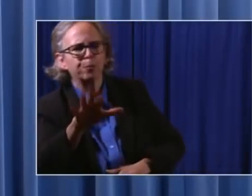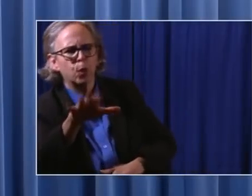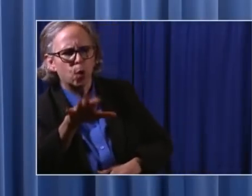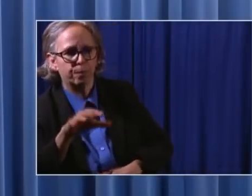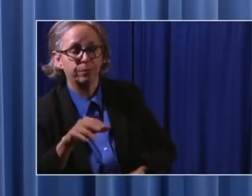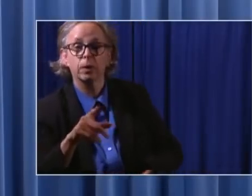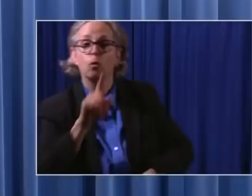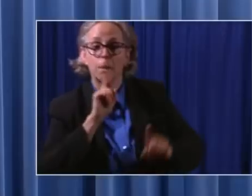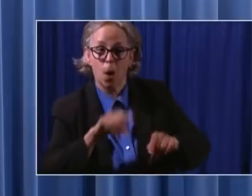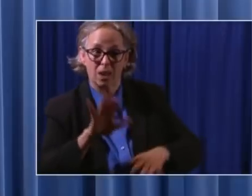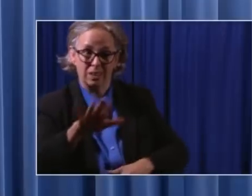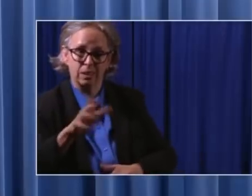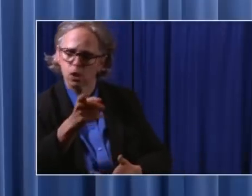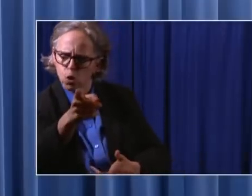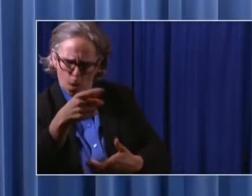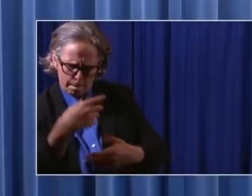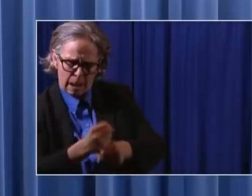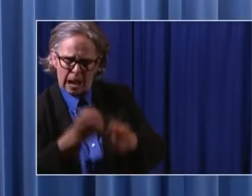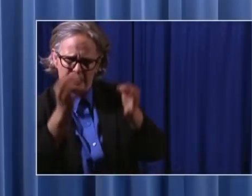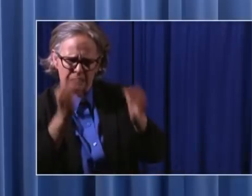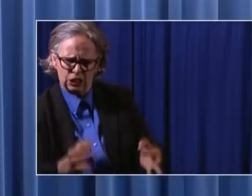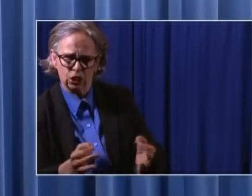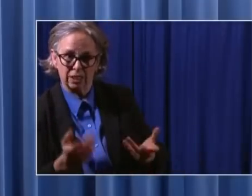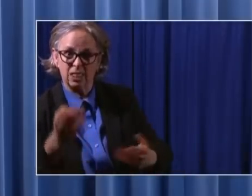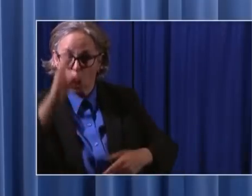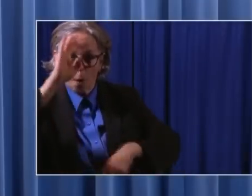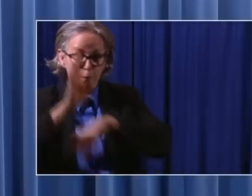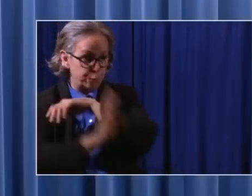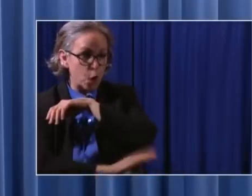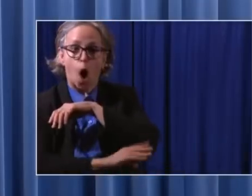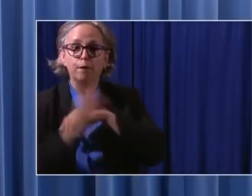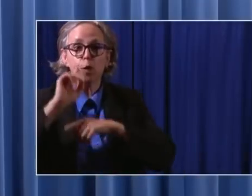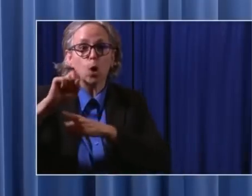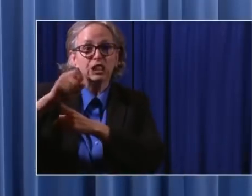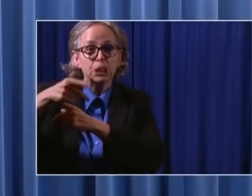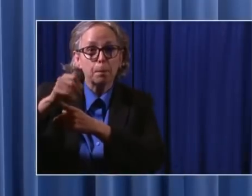In making decisions on how fall sports should begin.